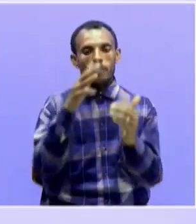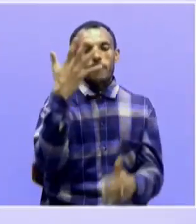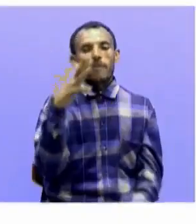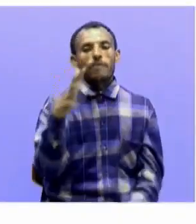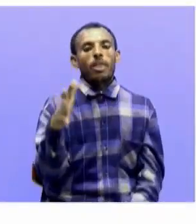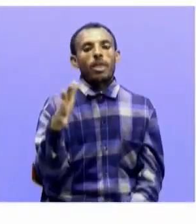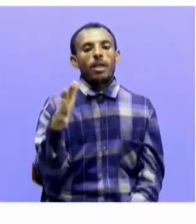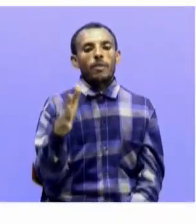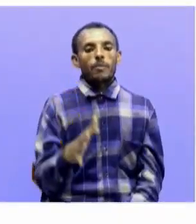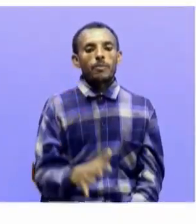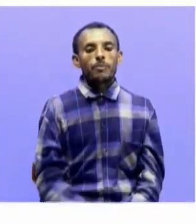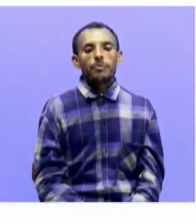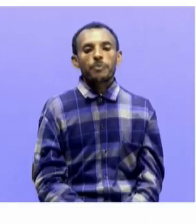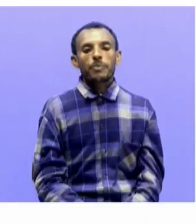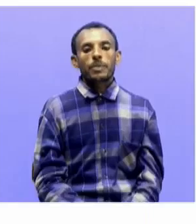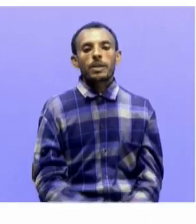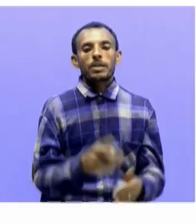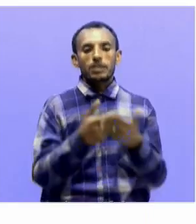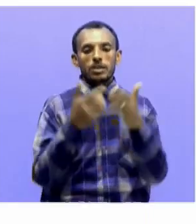15. Therefore, this will be